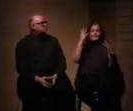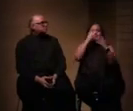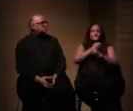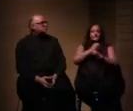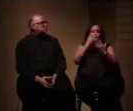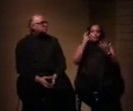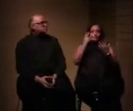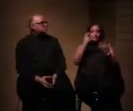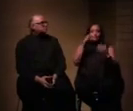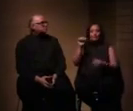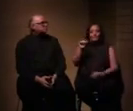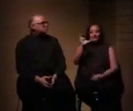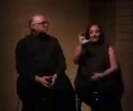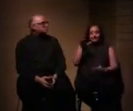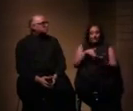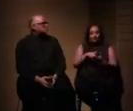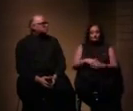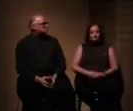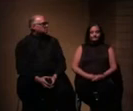musical, Arvada Center.